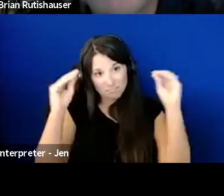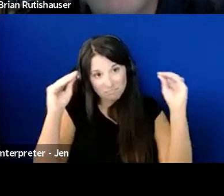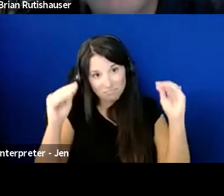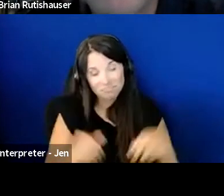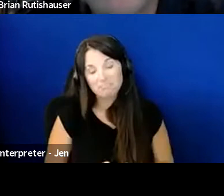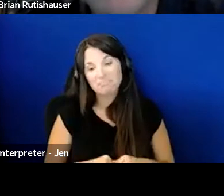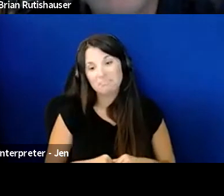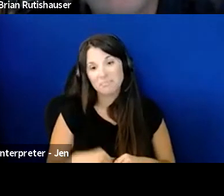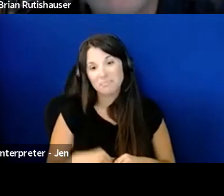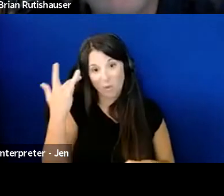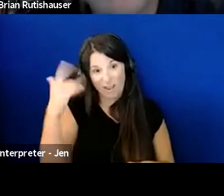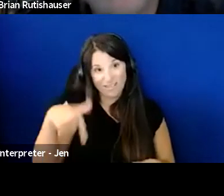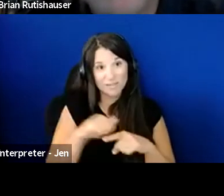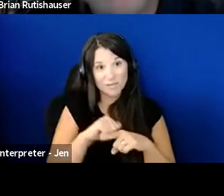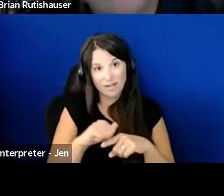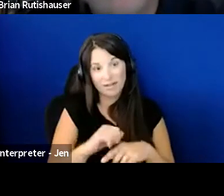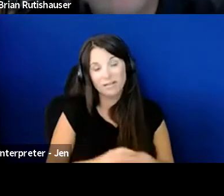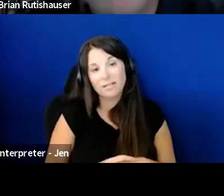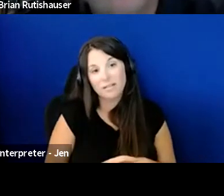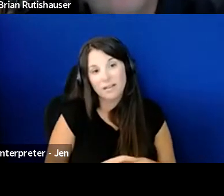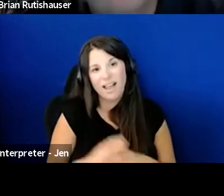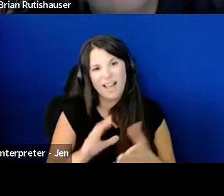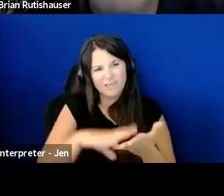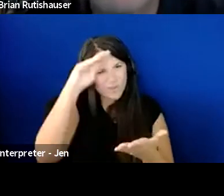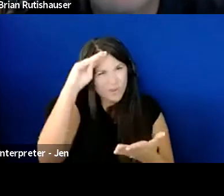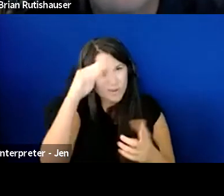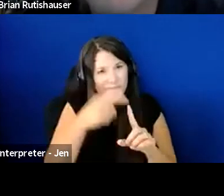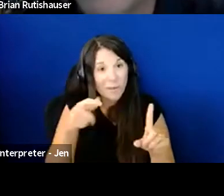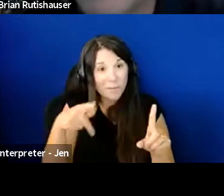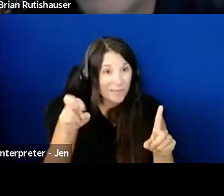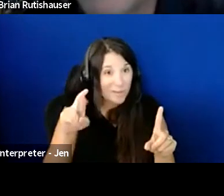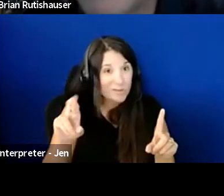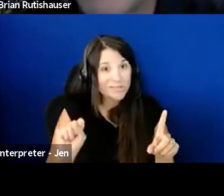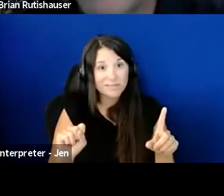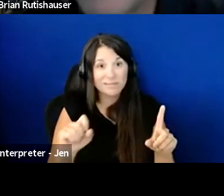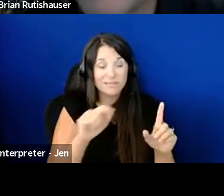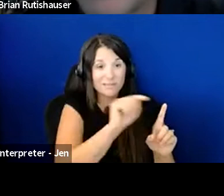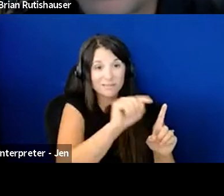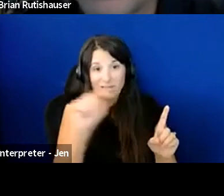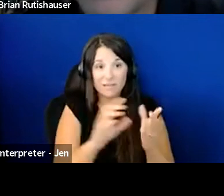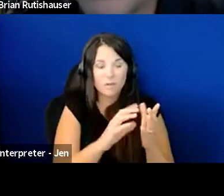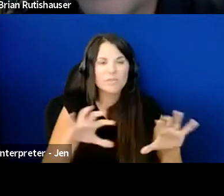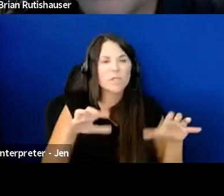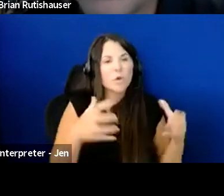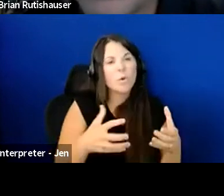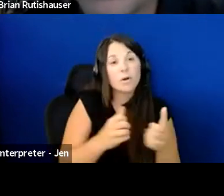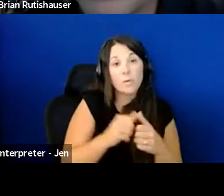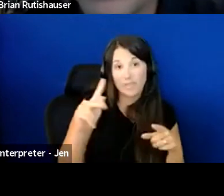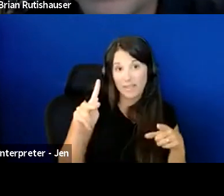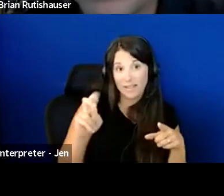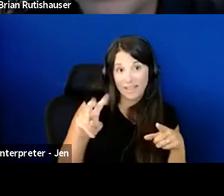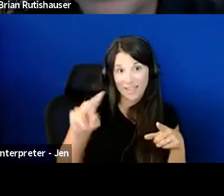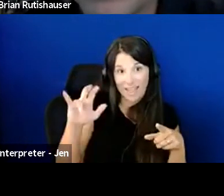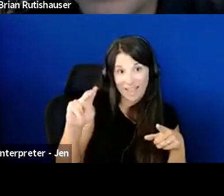this training. I have learned from my peers. Like, even I was in a cohort with Kevin Cooper, and I was like, I love how you